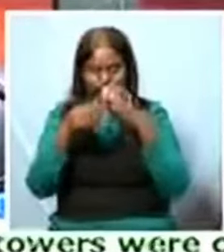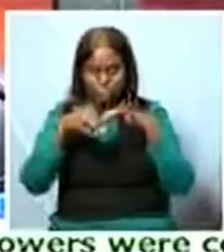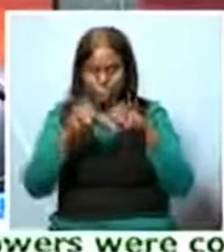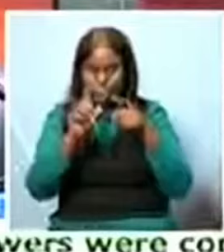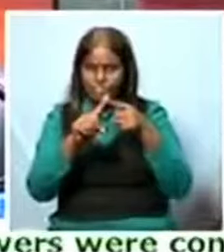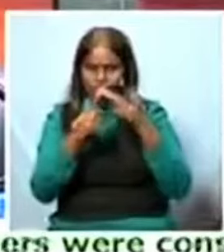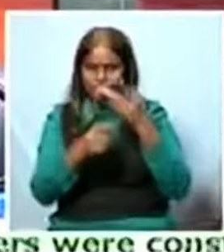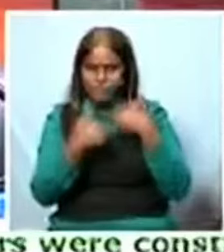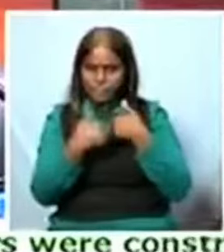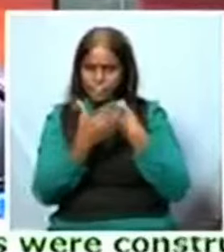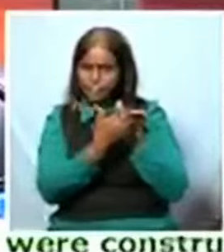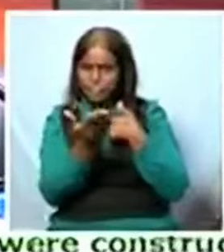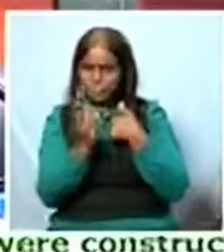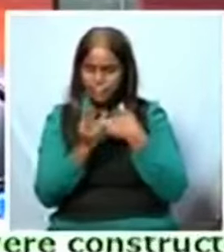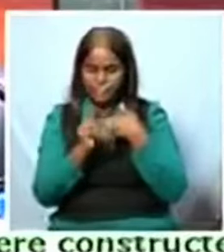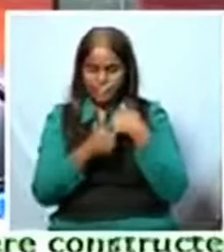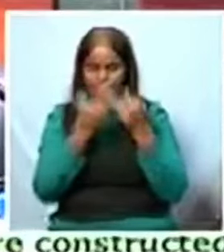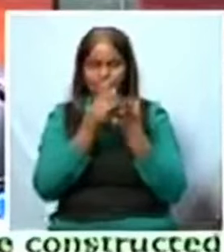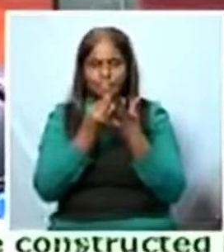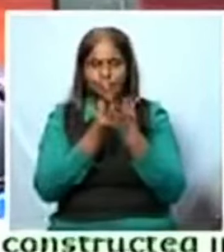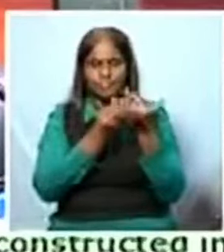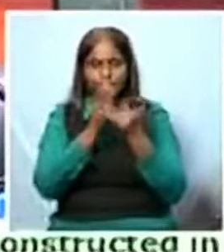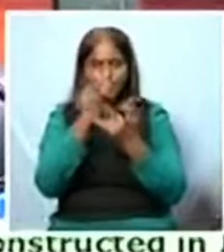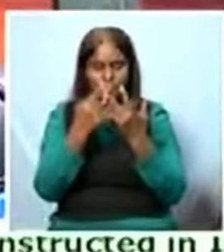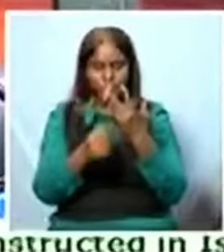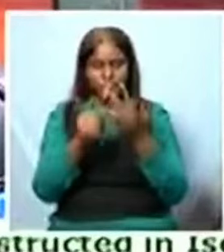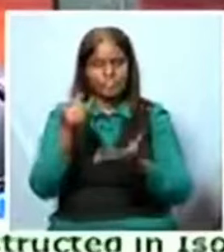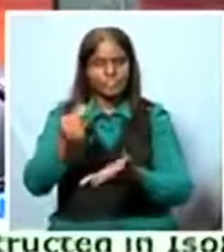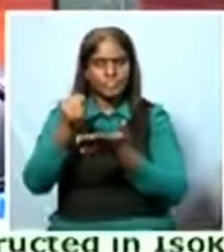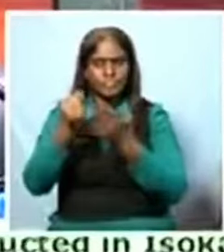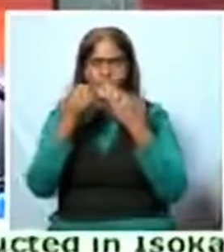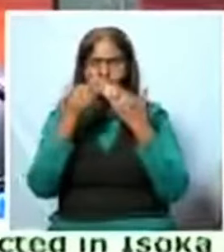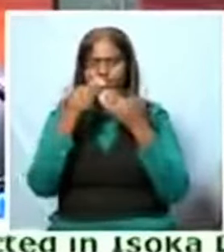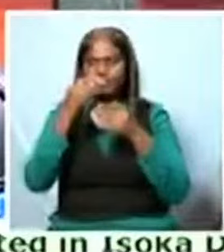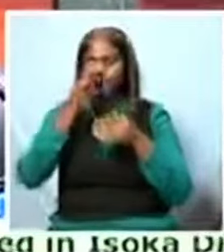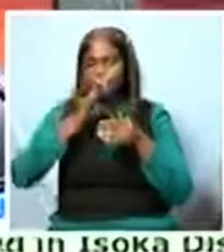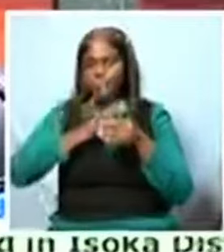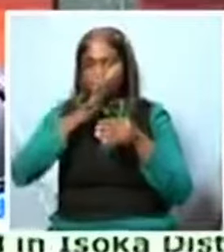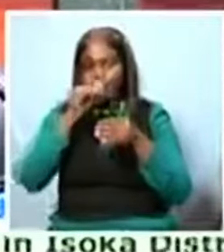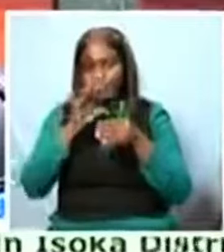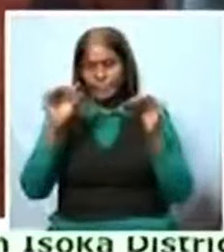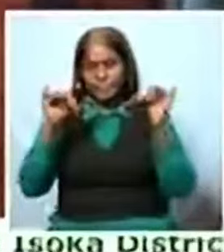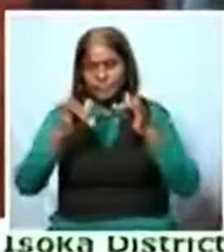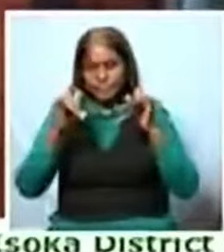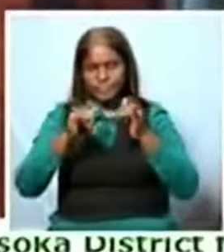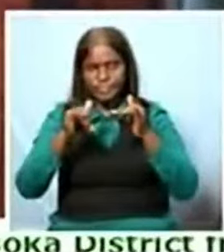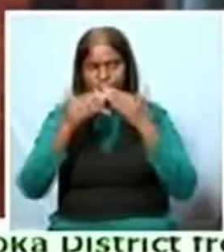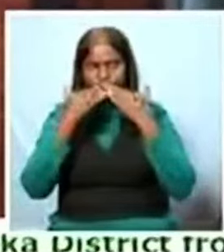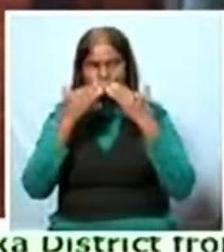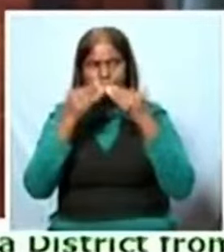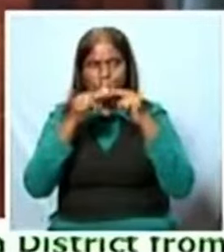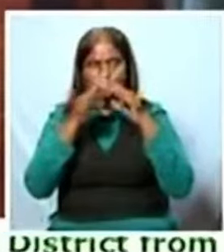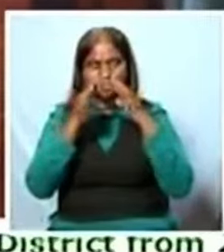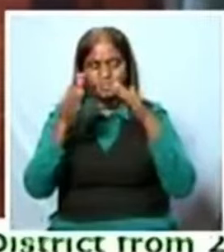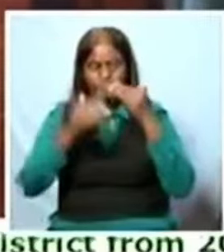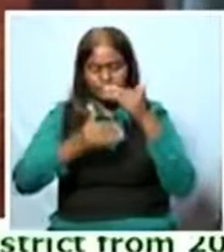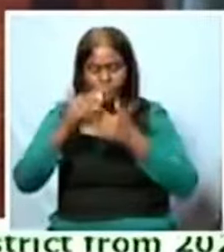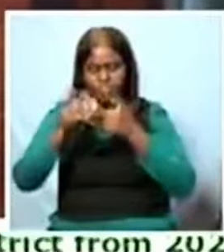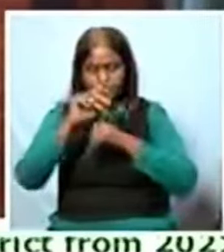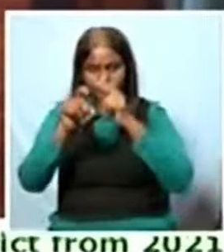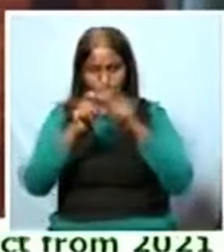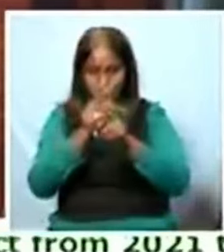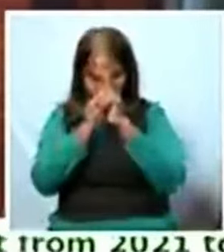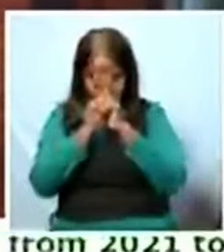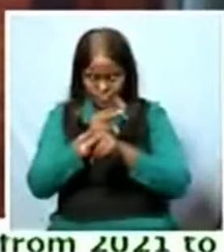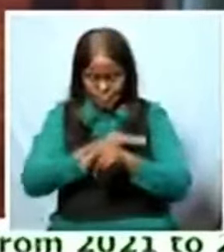continue as we fund through our budget. Thank you, Madam Speaker. Yeah. Thank you very much. Next question, the